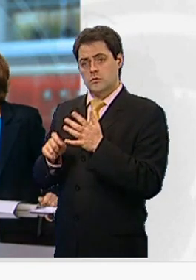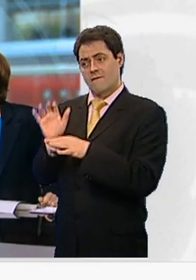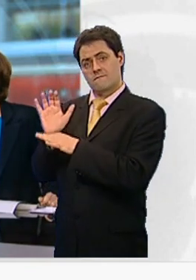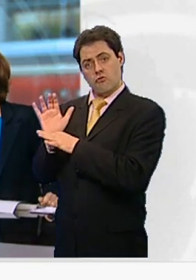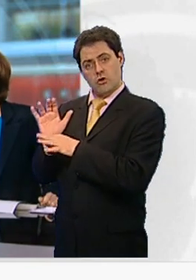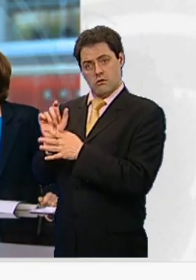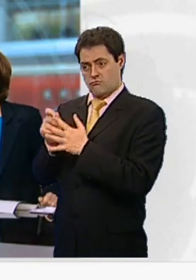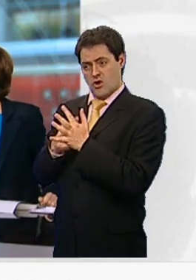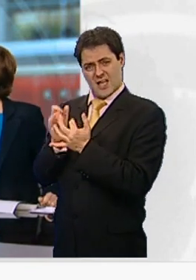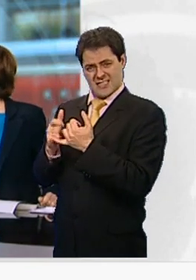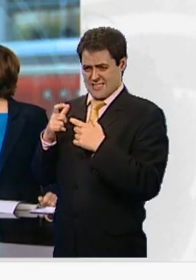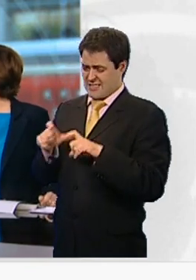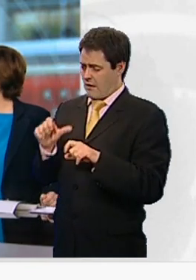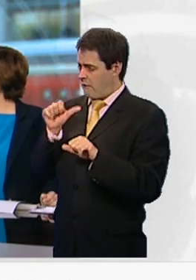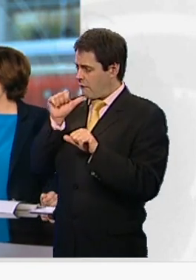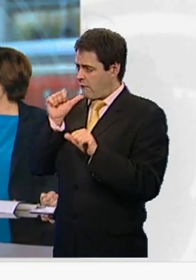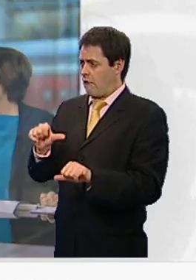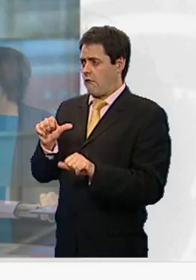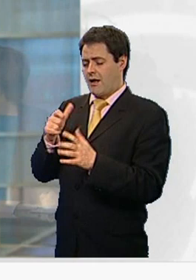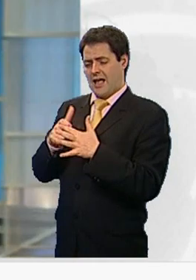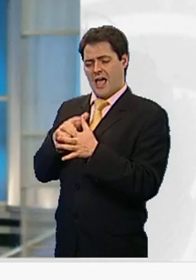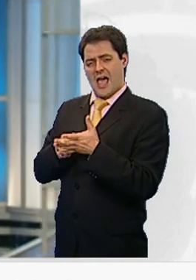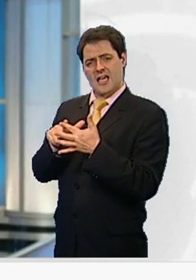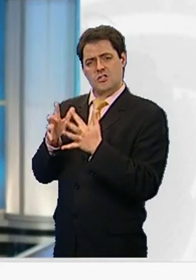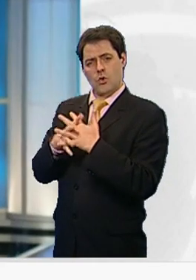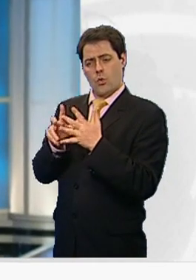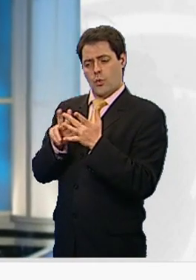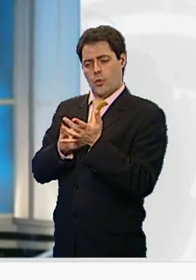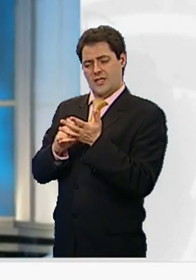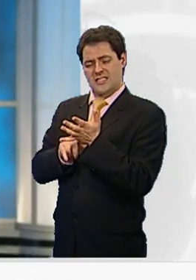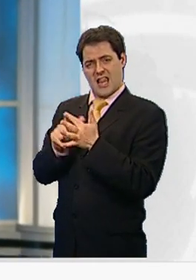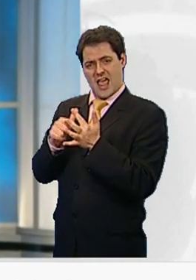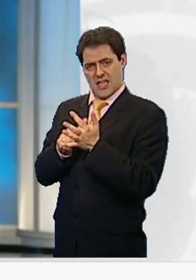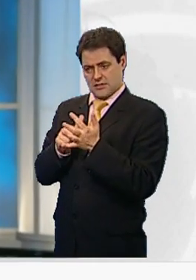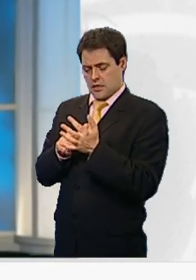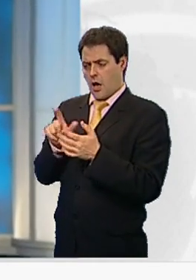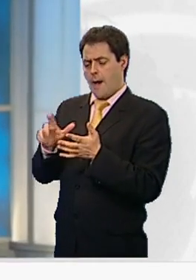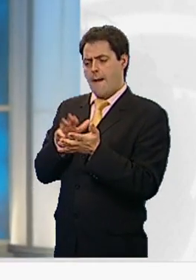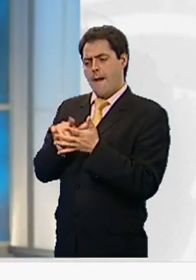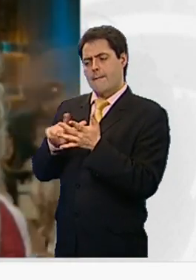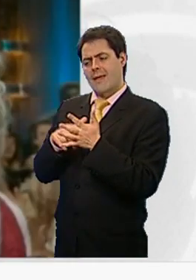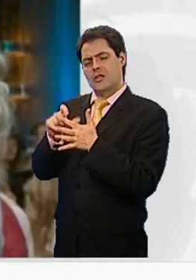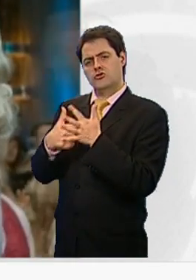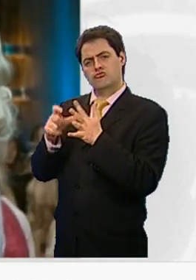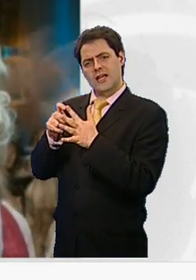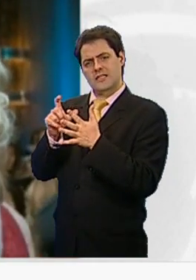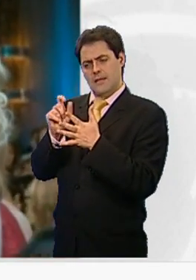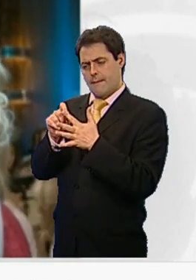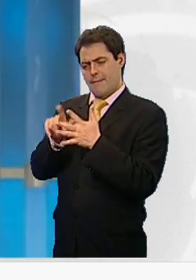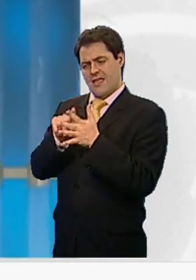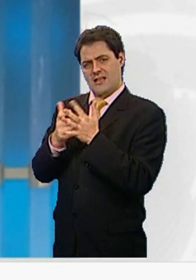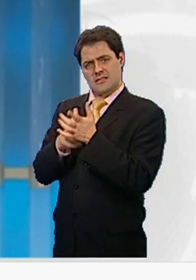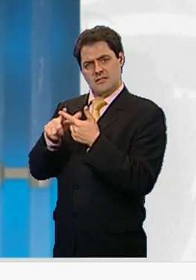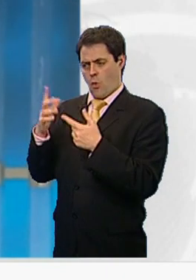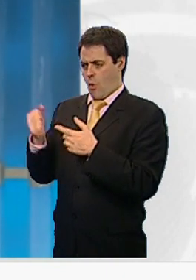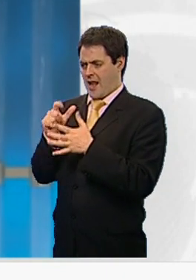the foreign press, they still love Kate Winslet. Oh, they can't get enough of her, can they? Can they? I mean, Mildred Pierce, again, she won the Emmy Award for this a few months ago,